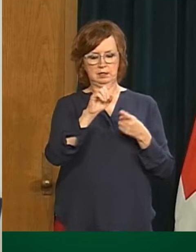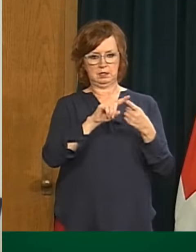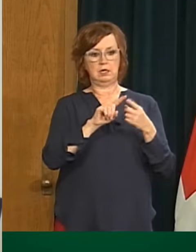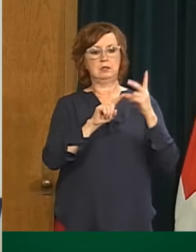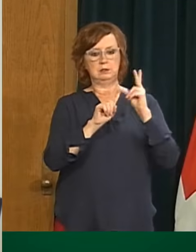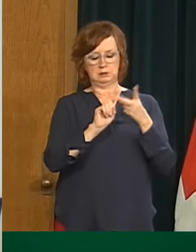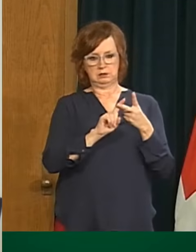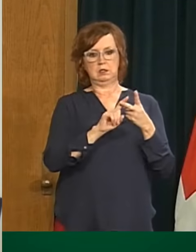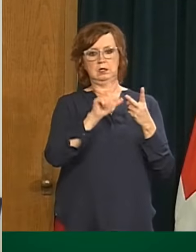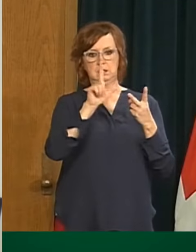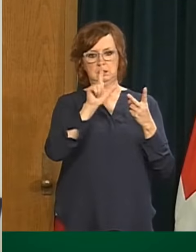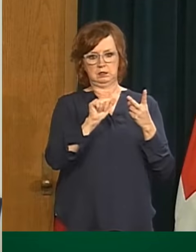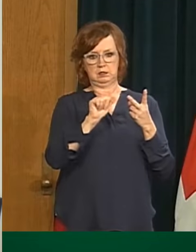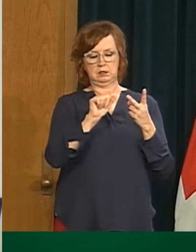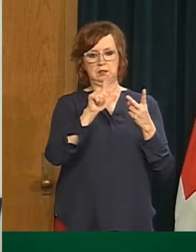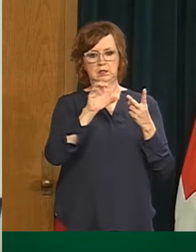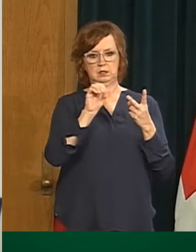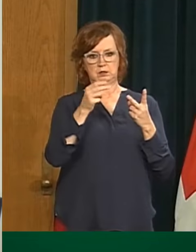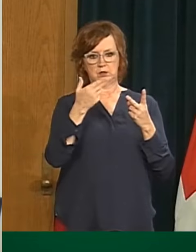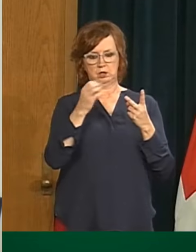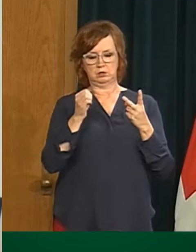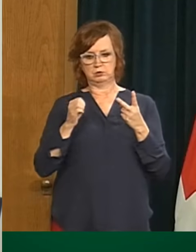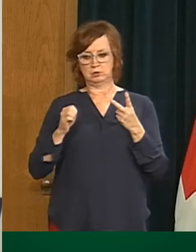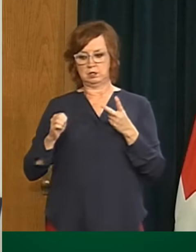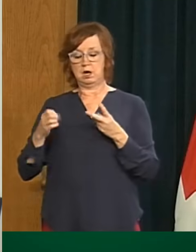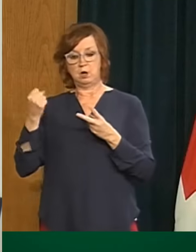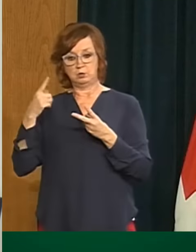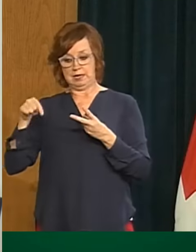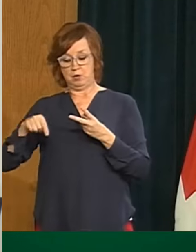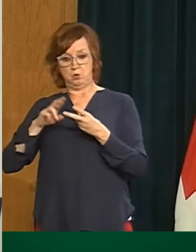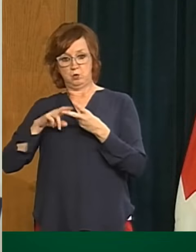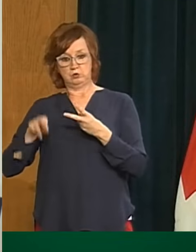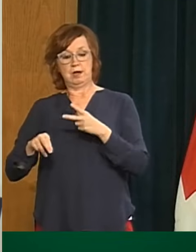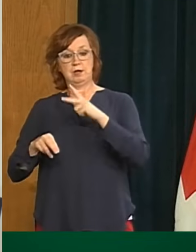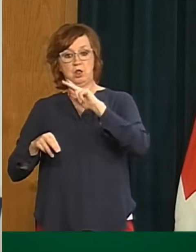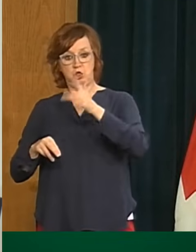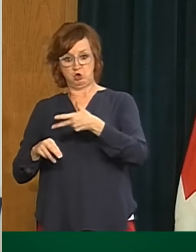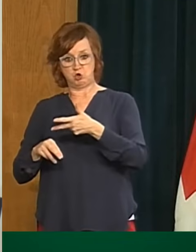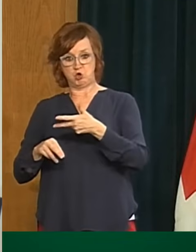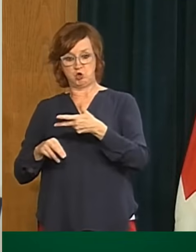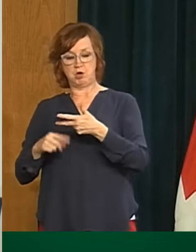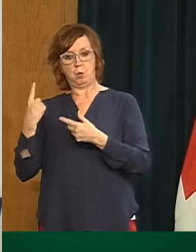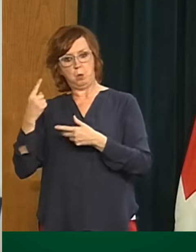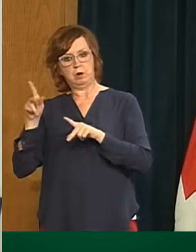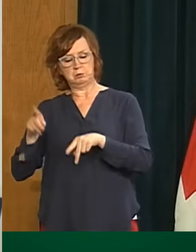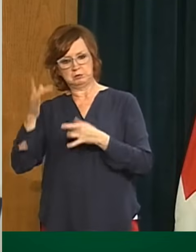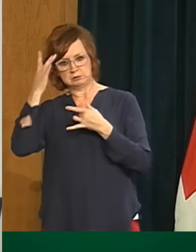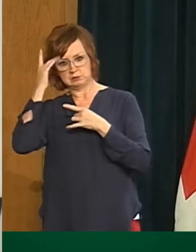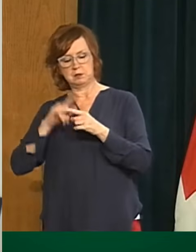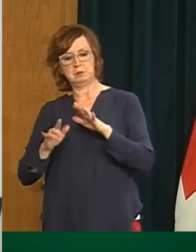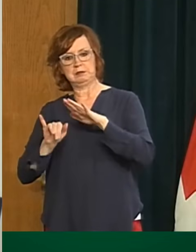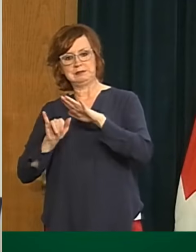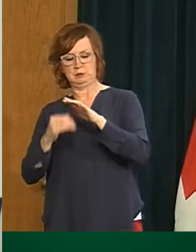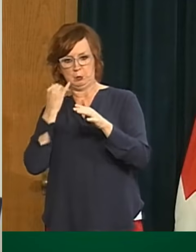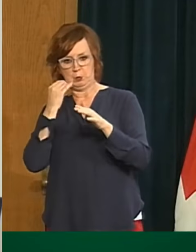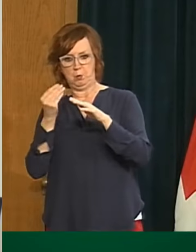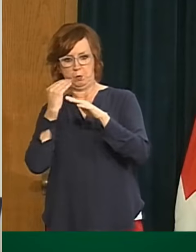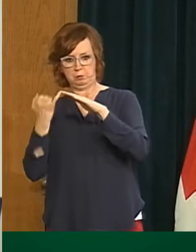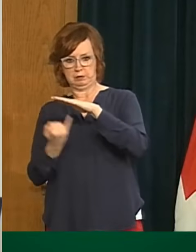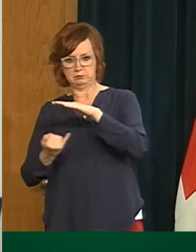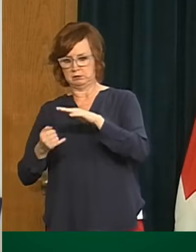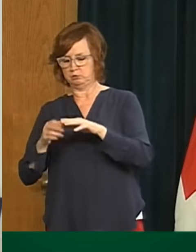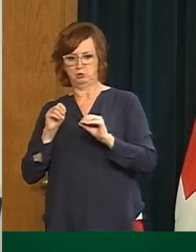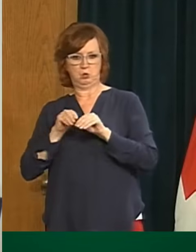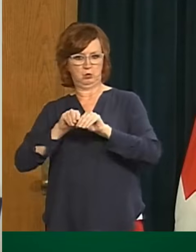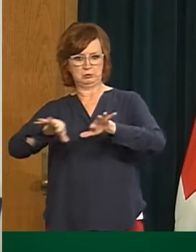area, the person was symptomatic, isolated, no further transmission. In the Loche, it resulted in further community